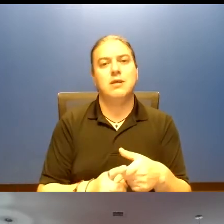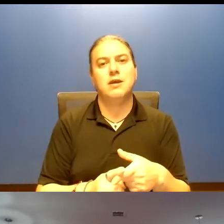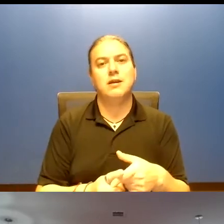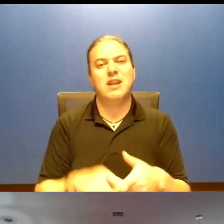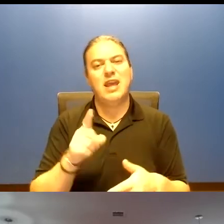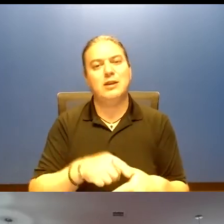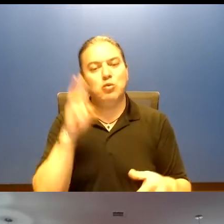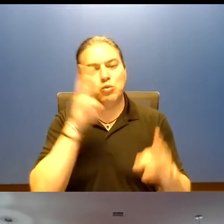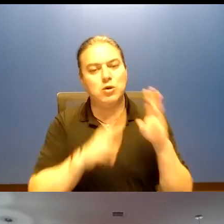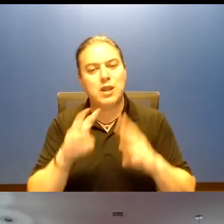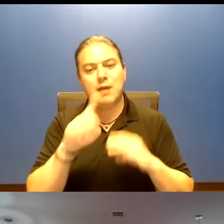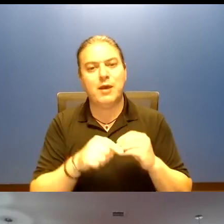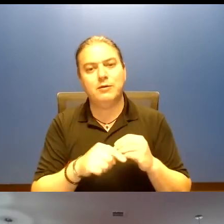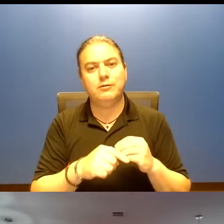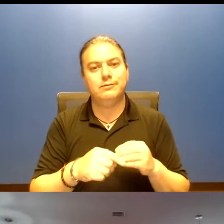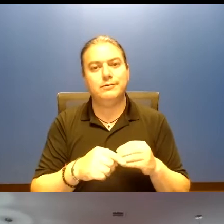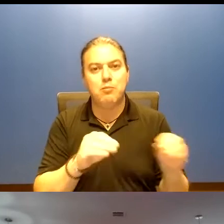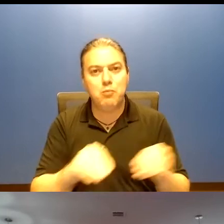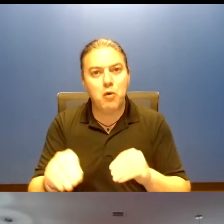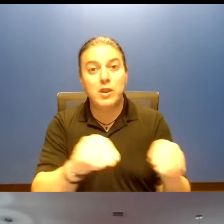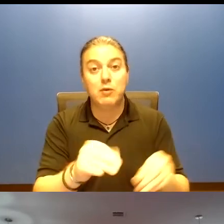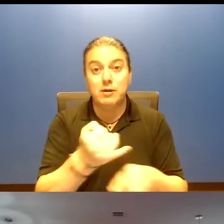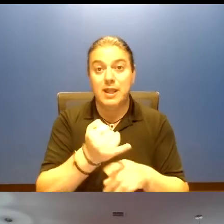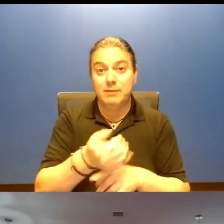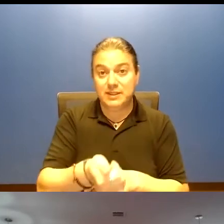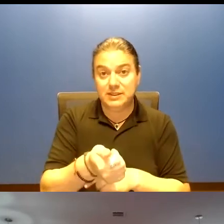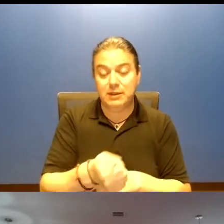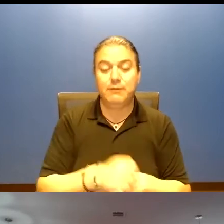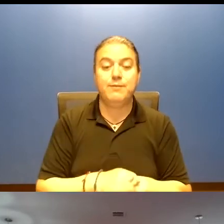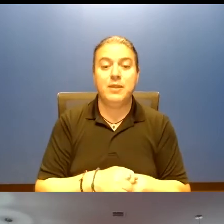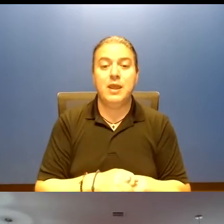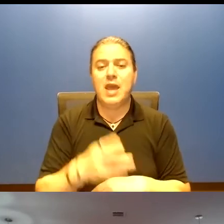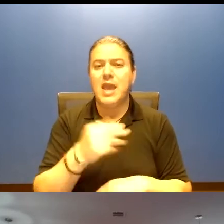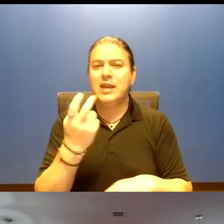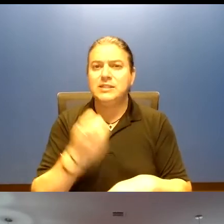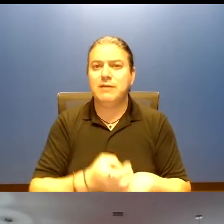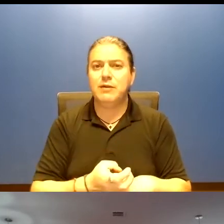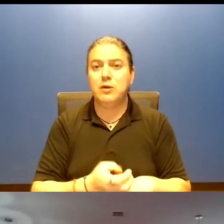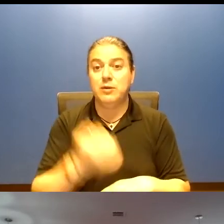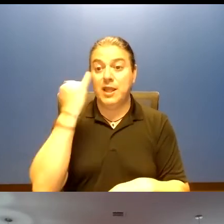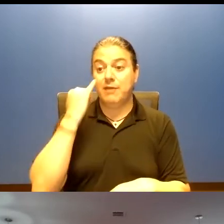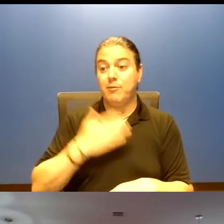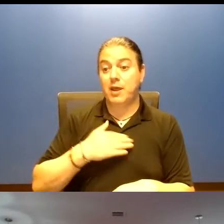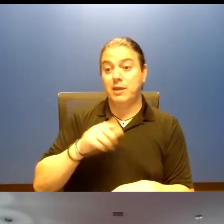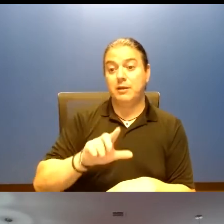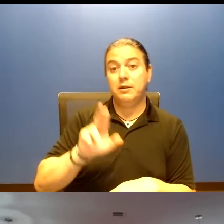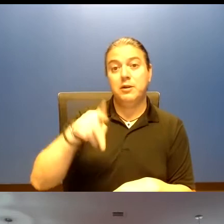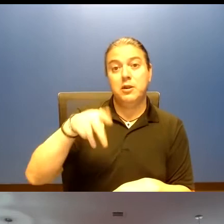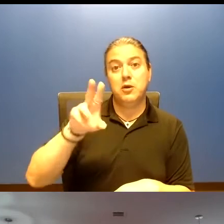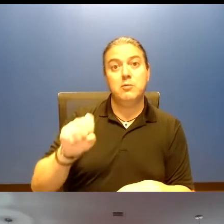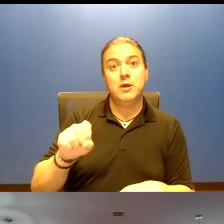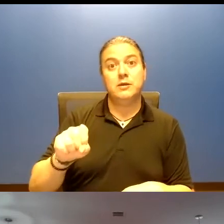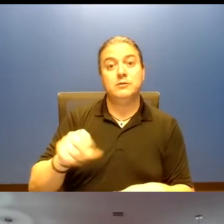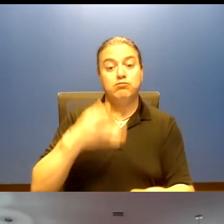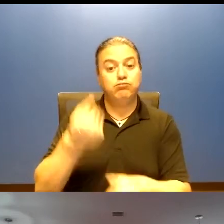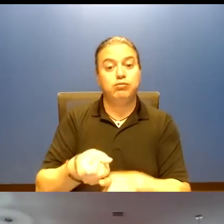itself. And the difficulty I had there was if I had a flare up from my lupus, I would need a wheelchair,